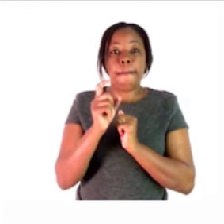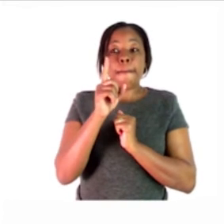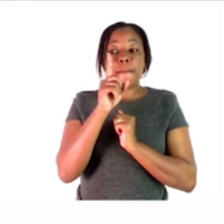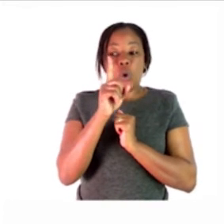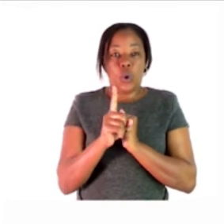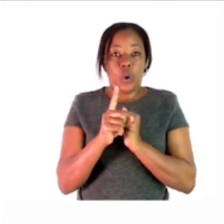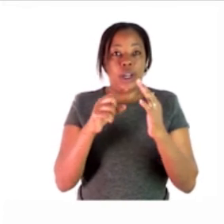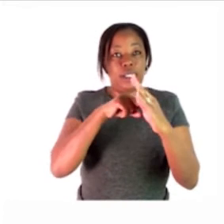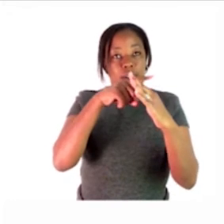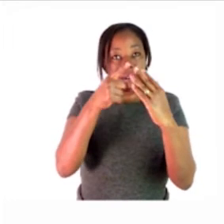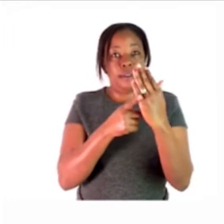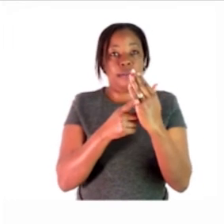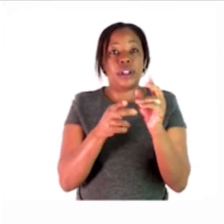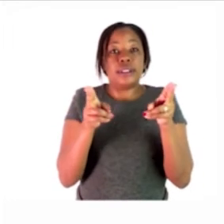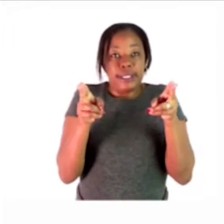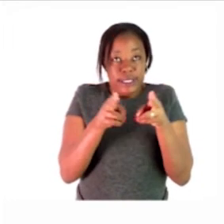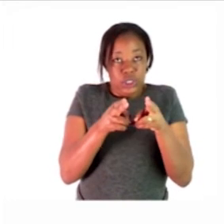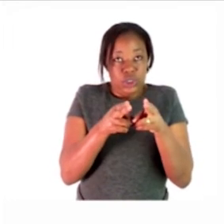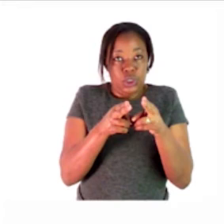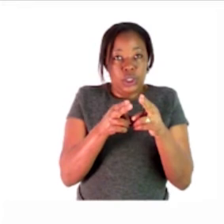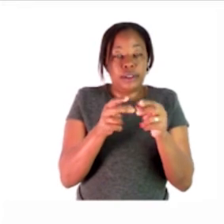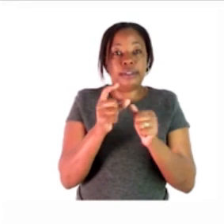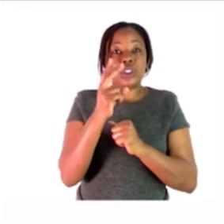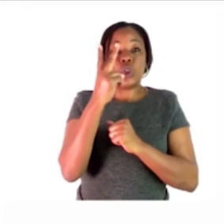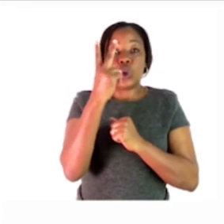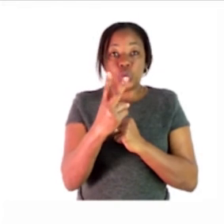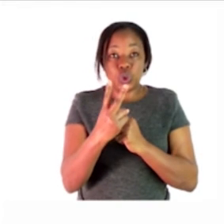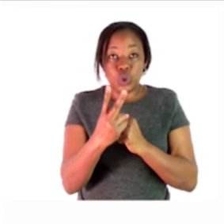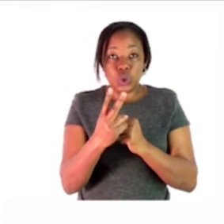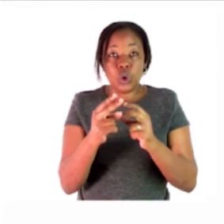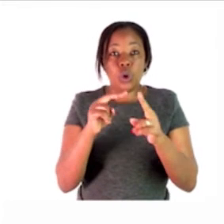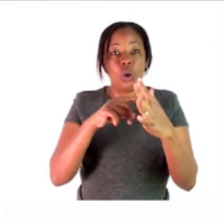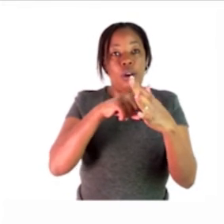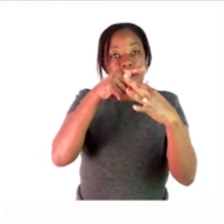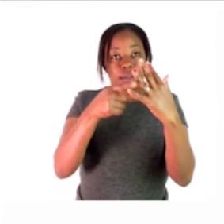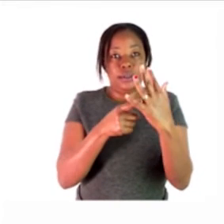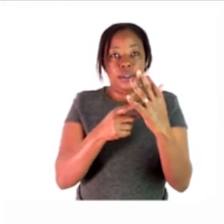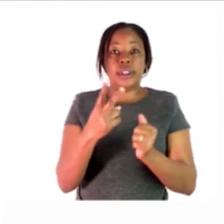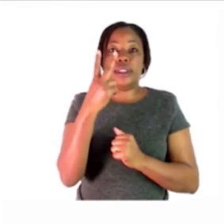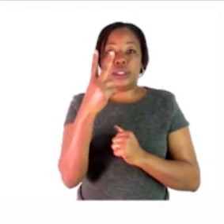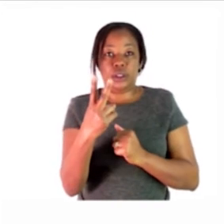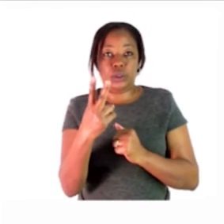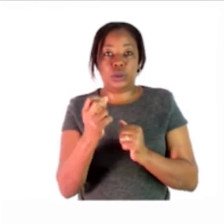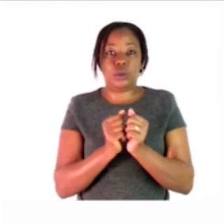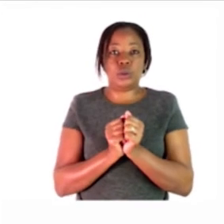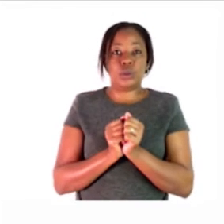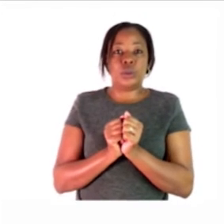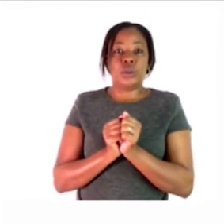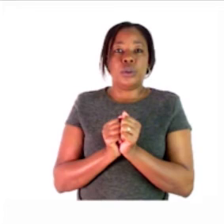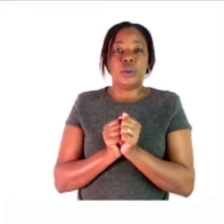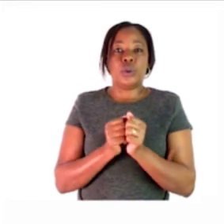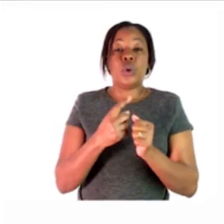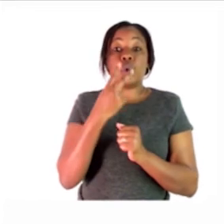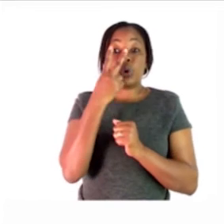sound. Okay, you are going to read each word in the box below. Tell if the word has a long vowel sound